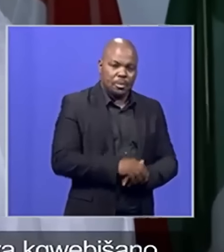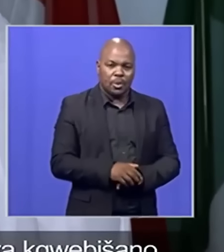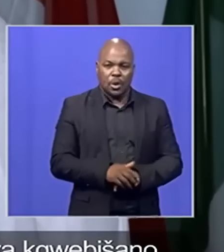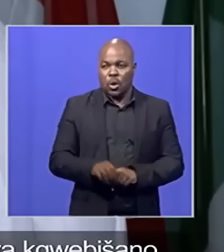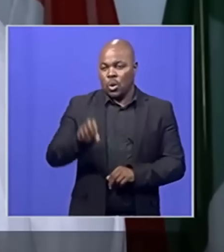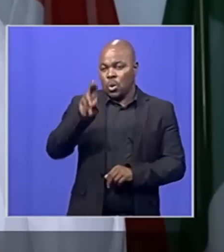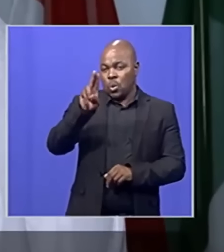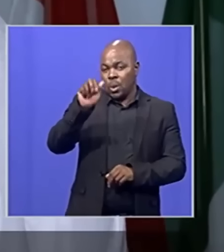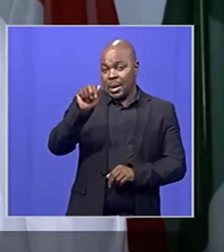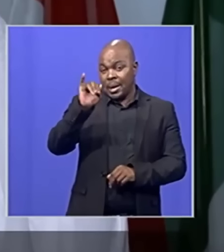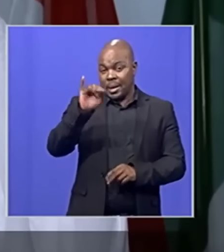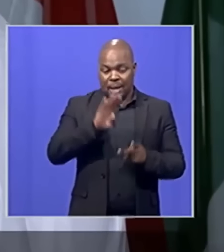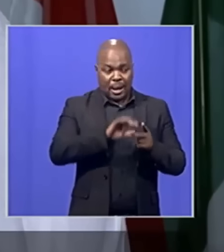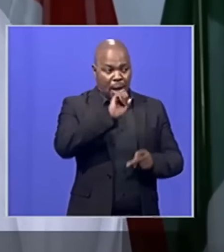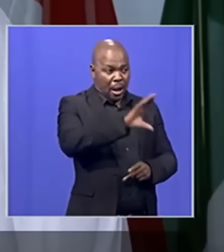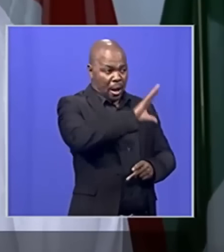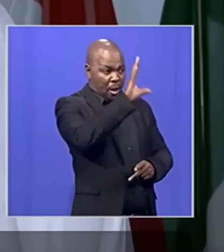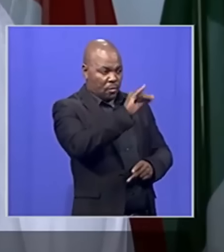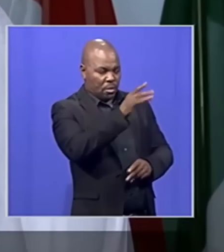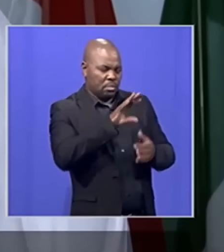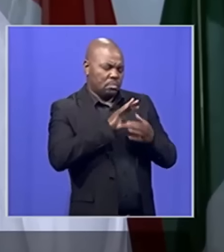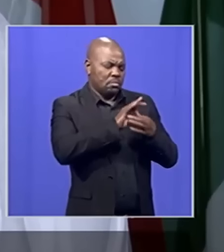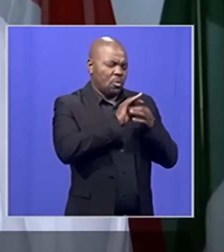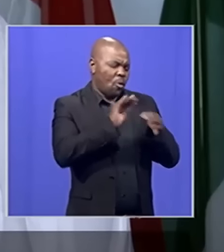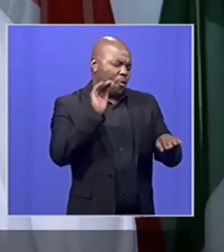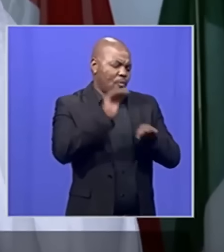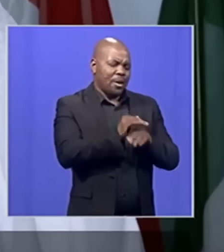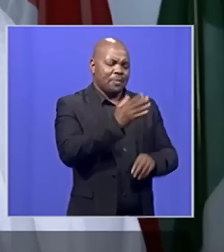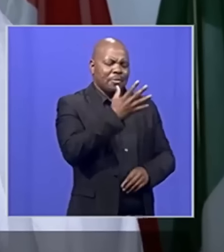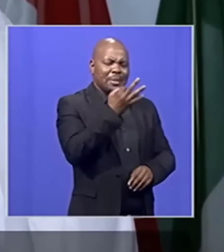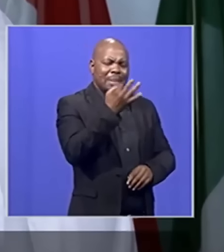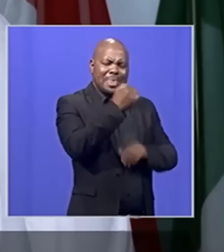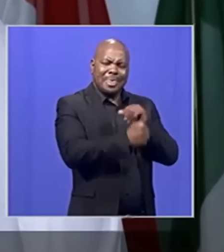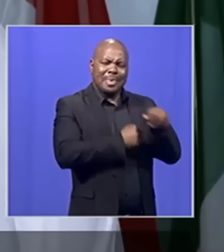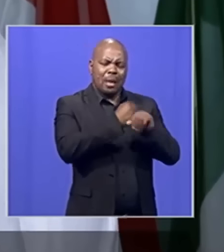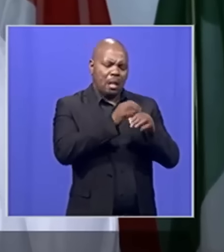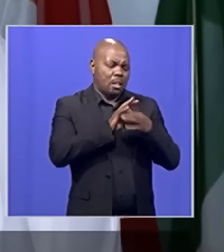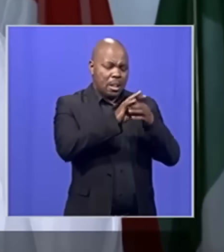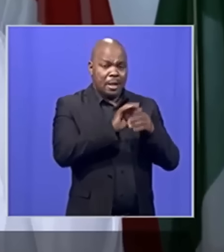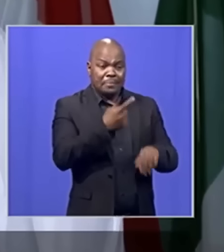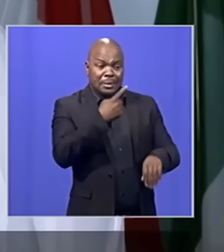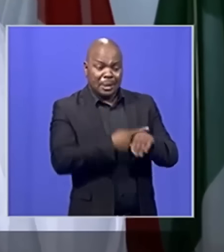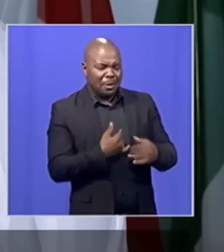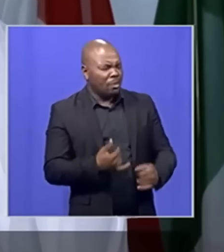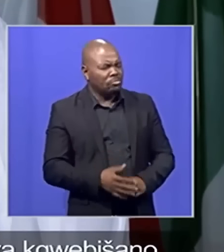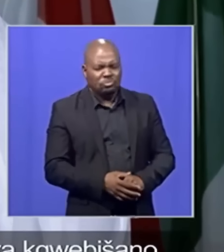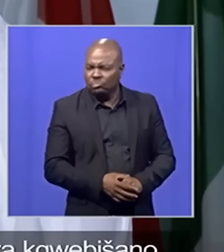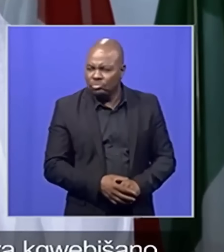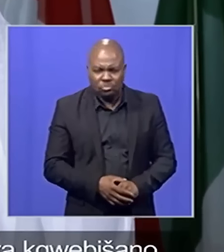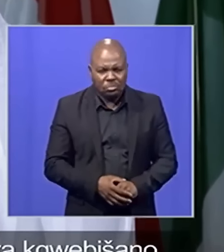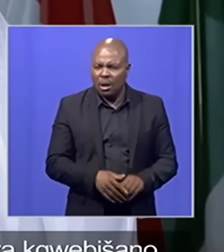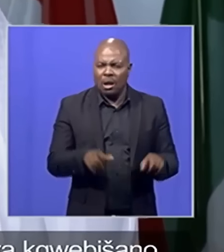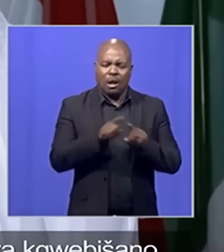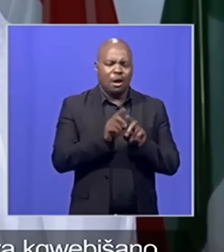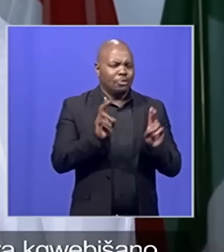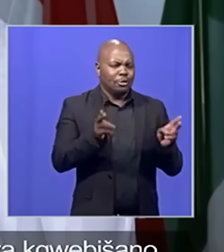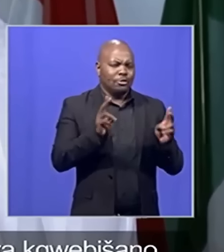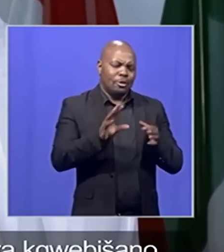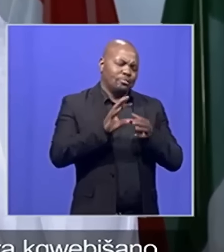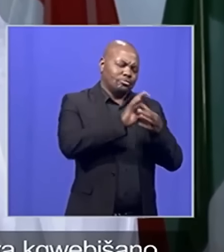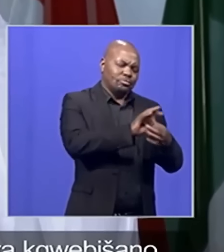and Africa is more than 53 years relationship, so it's nothing new. It's a natural relation, people